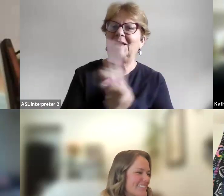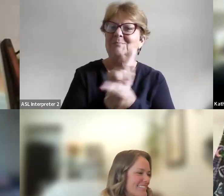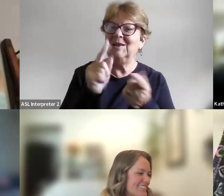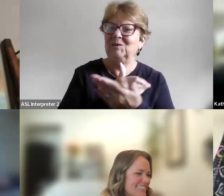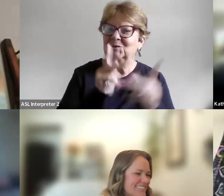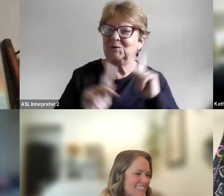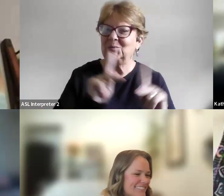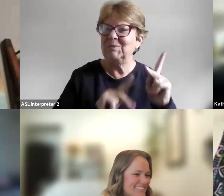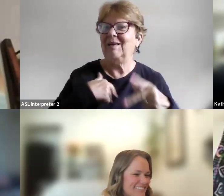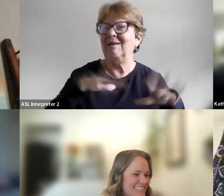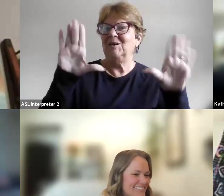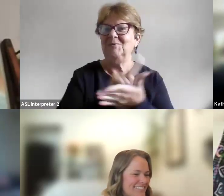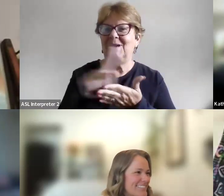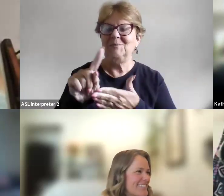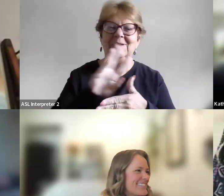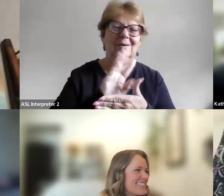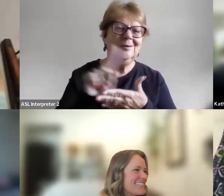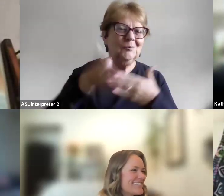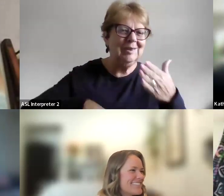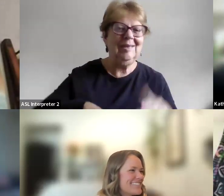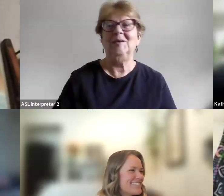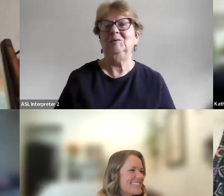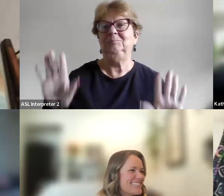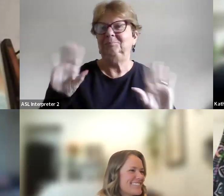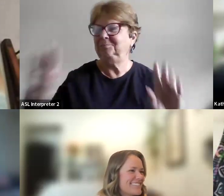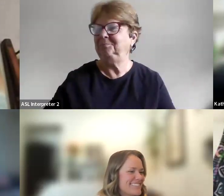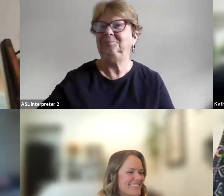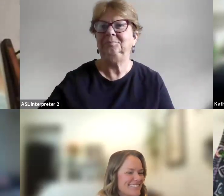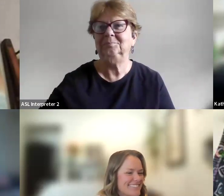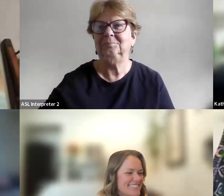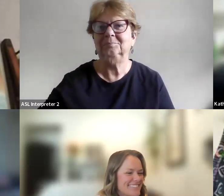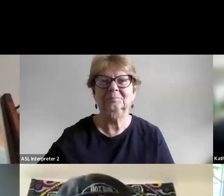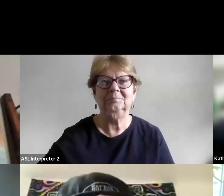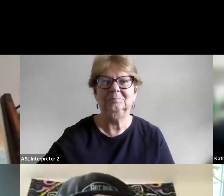weekend.